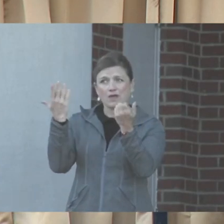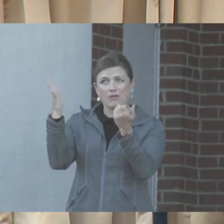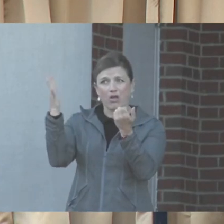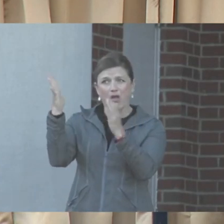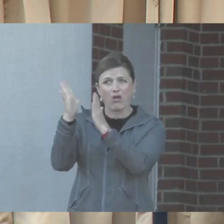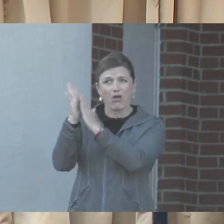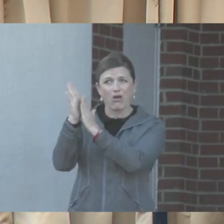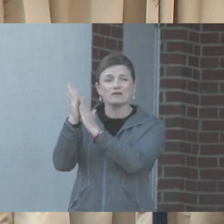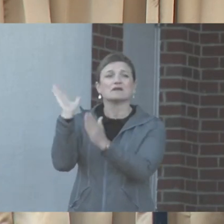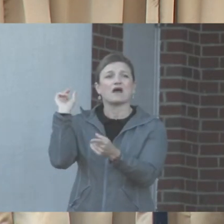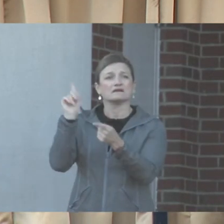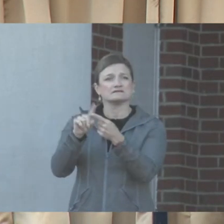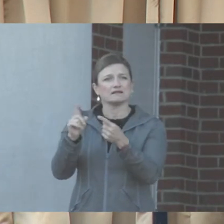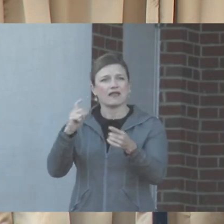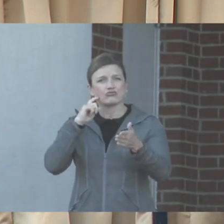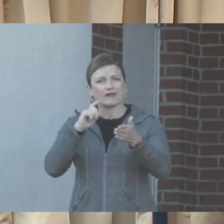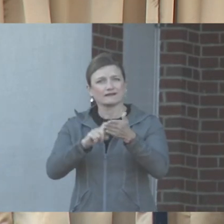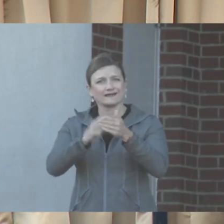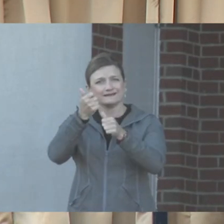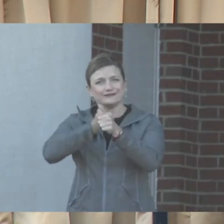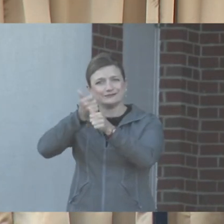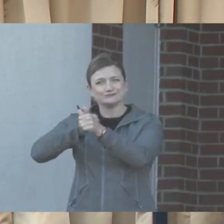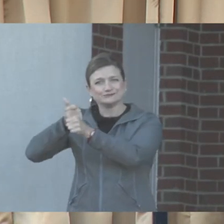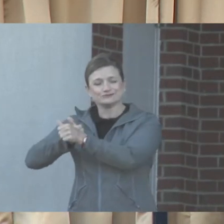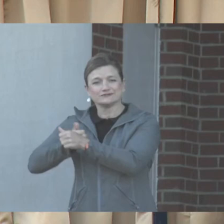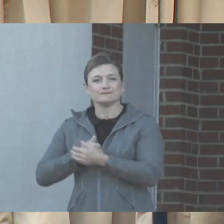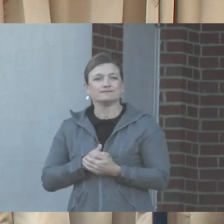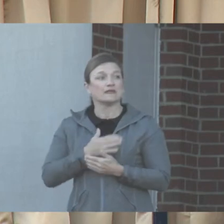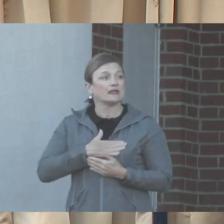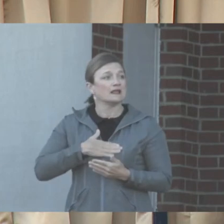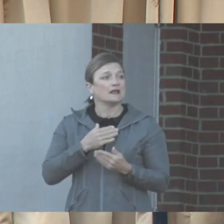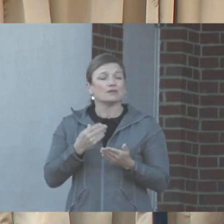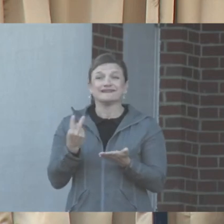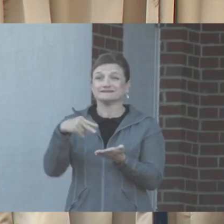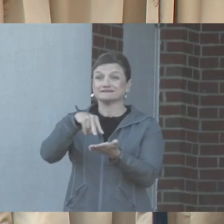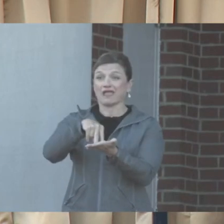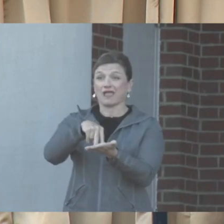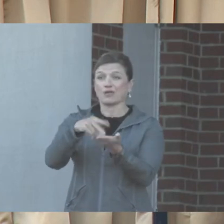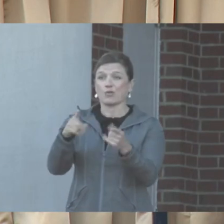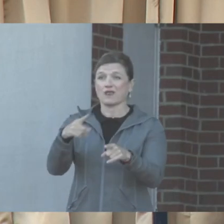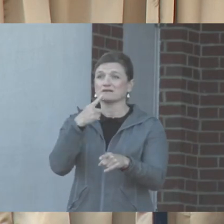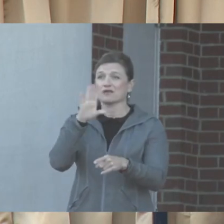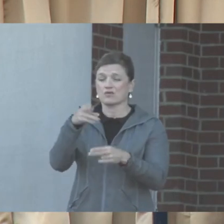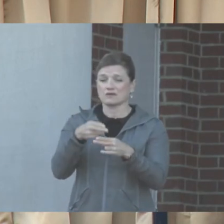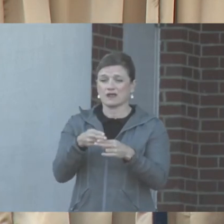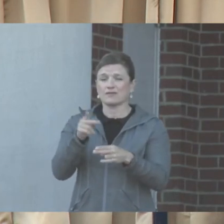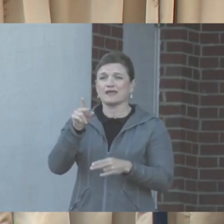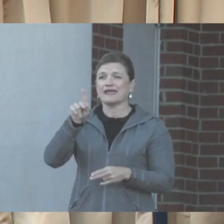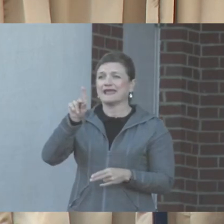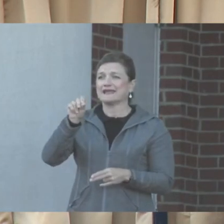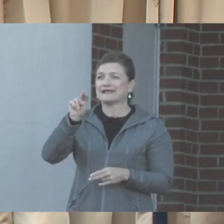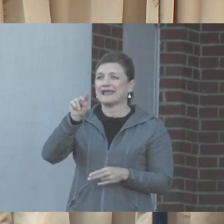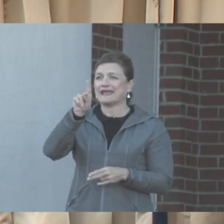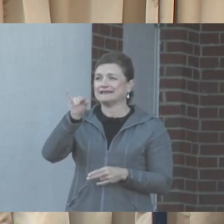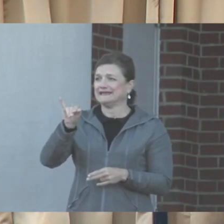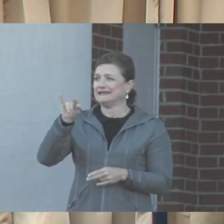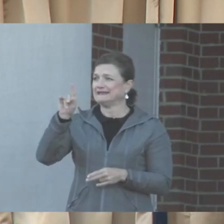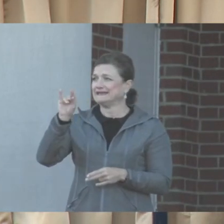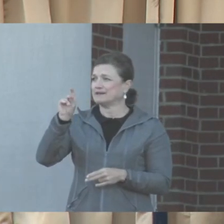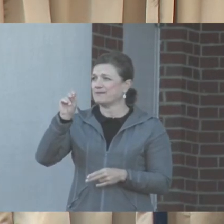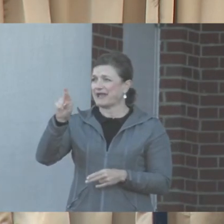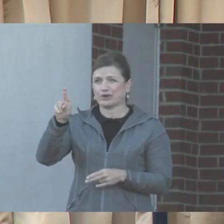been recognized. Please stand as your name is called. Dr. Candy Dietermeyer, President.